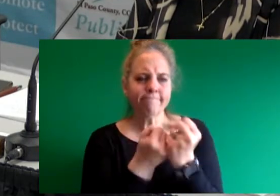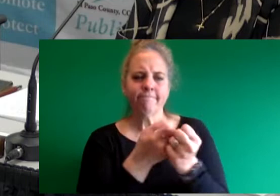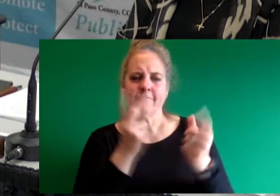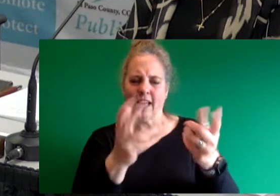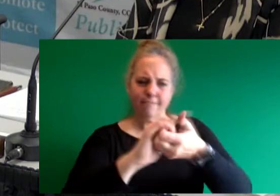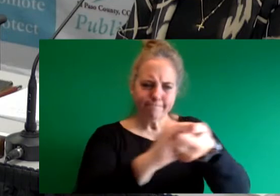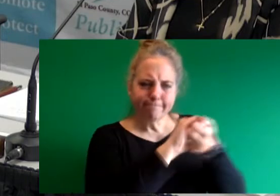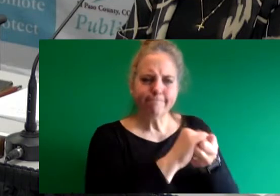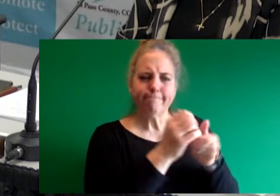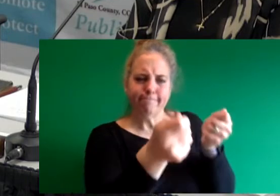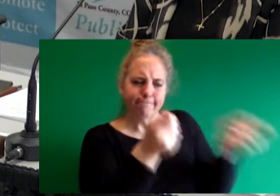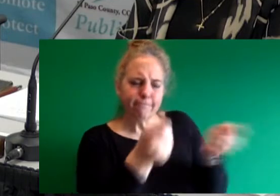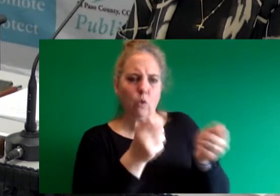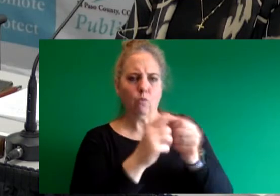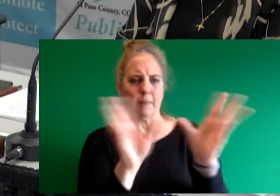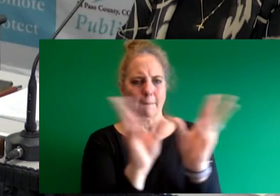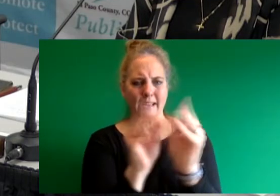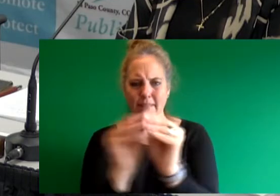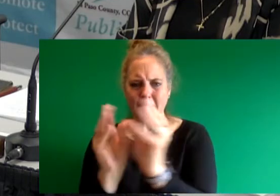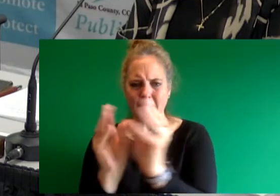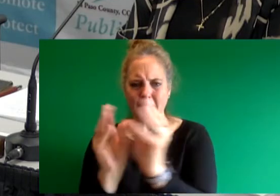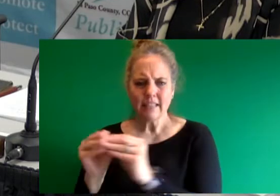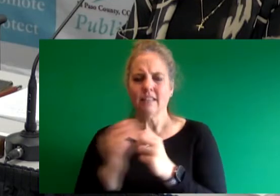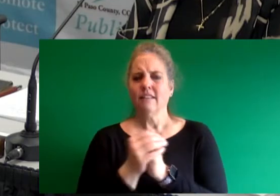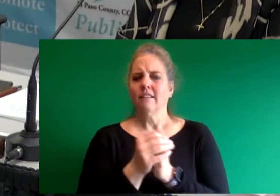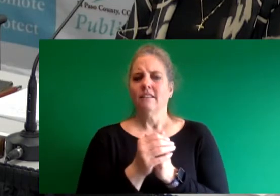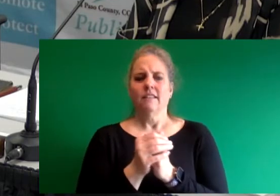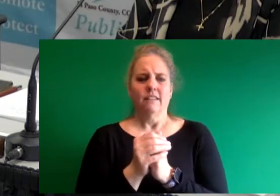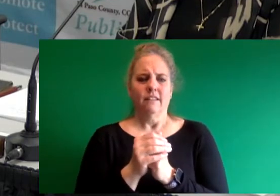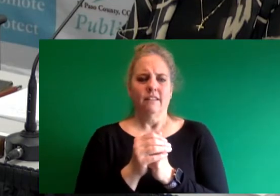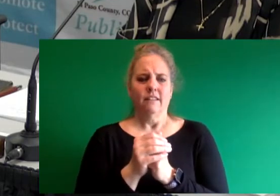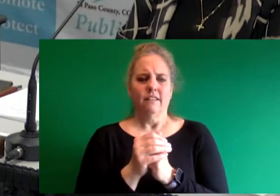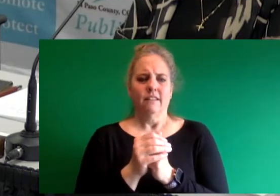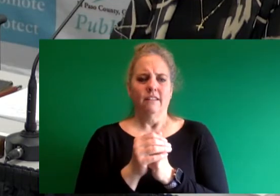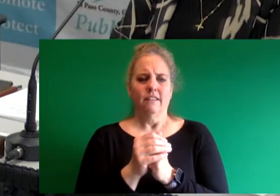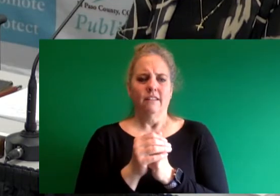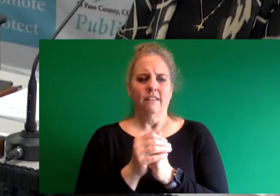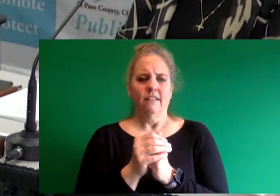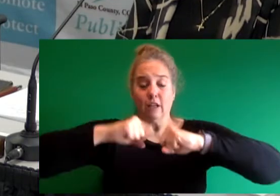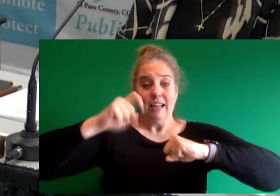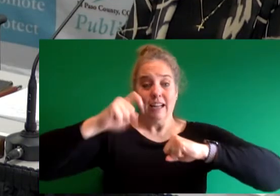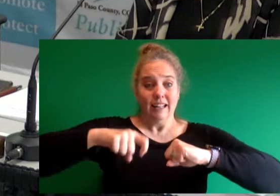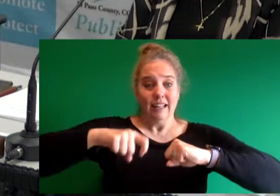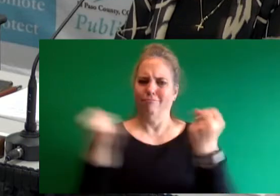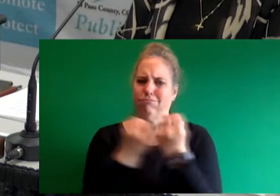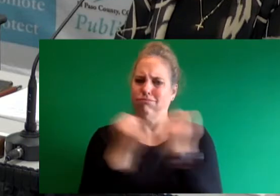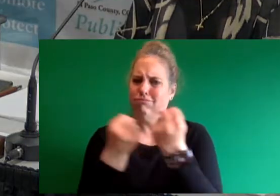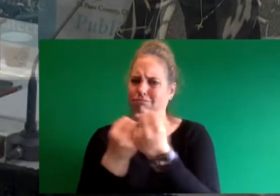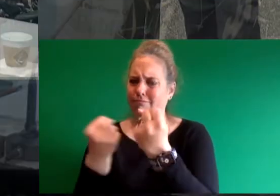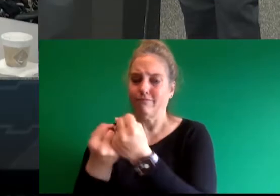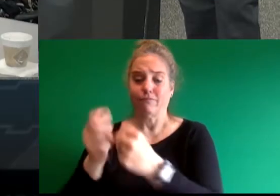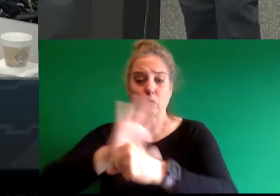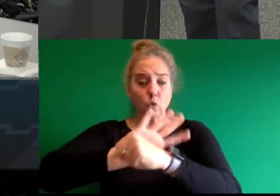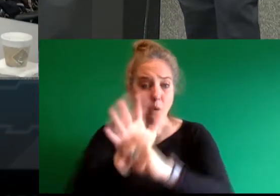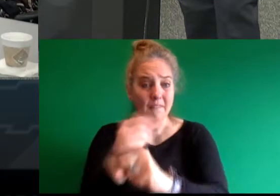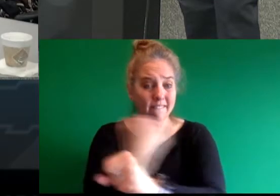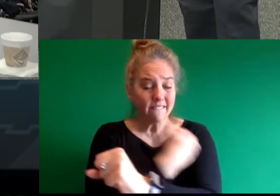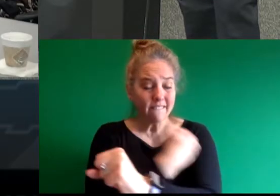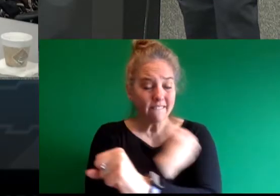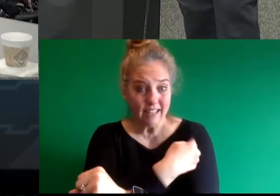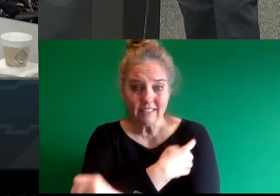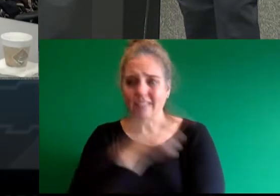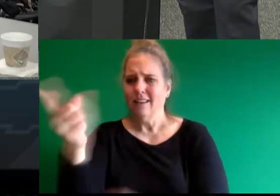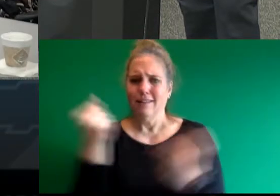security needs at our COVID-19 vaccine points of dispensing when we were unable to obtain private security